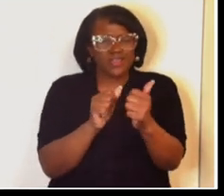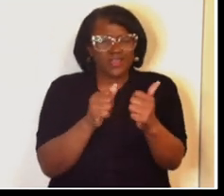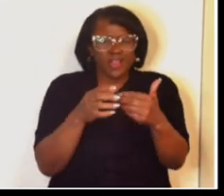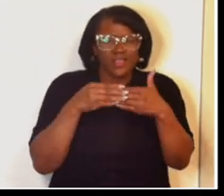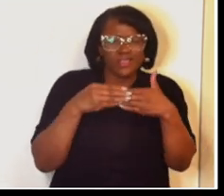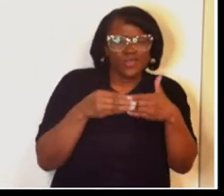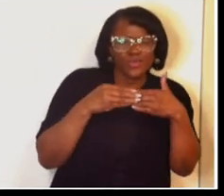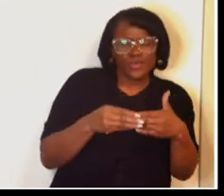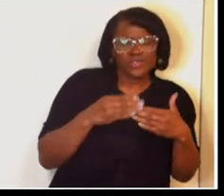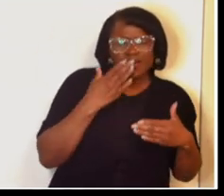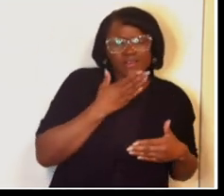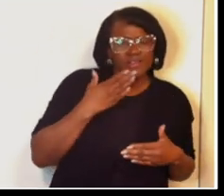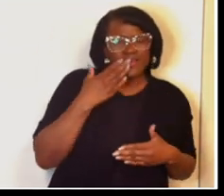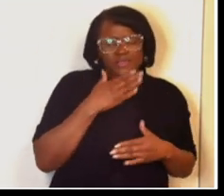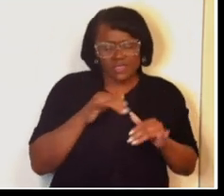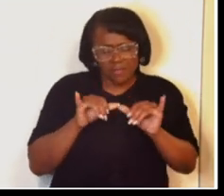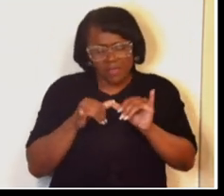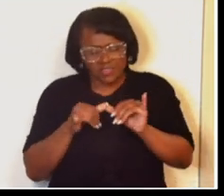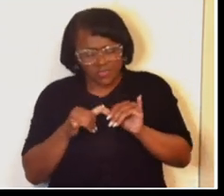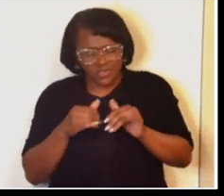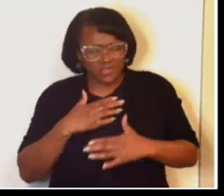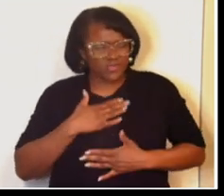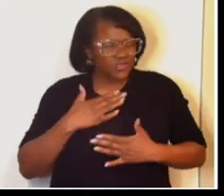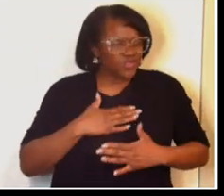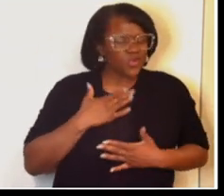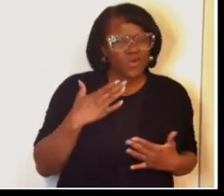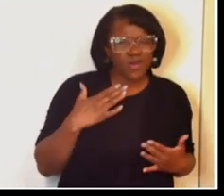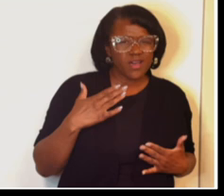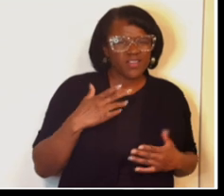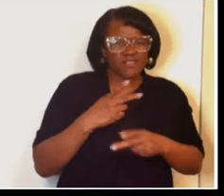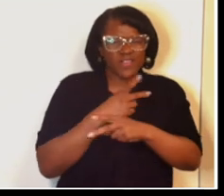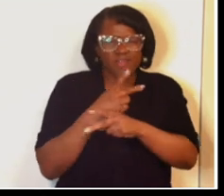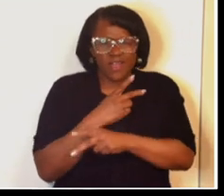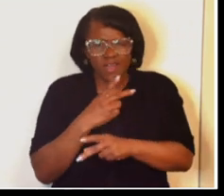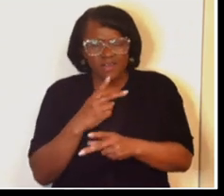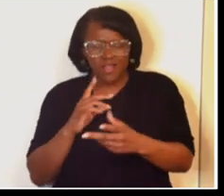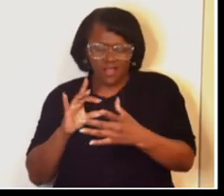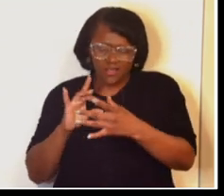measurements of joy compute with blithe, ecstatic hips.